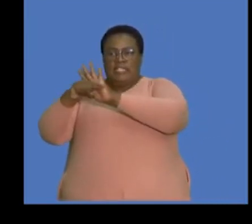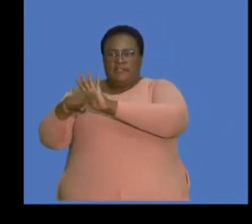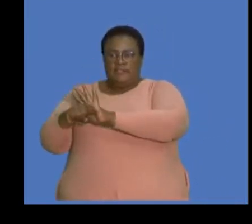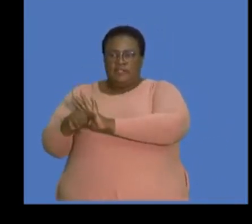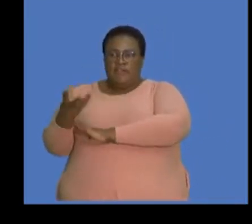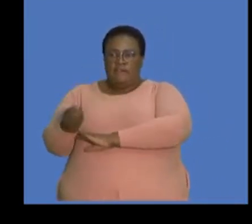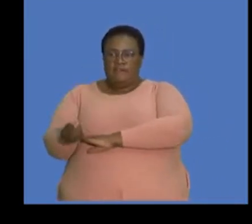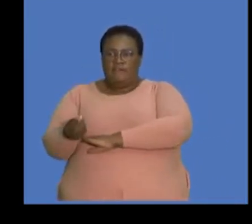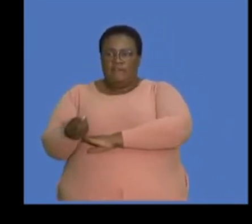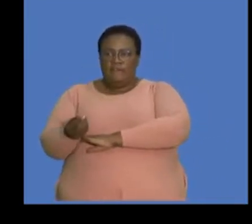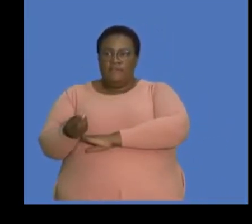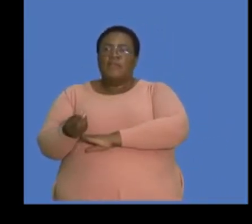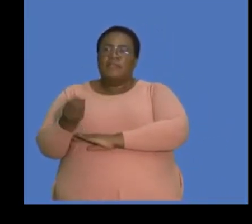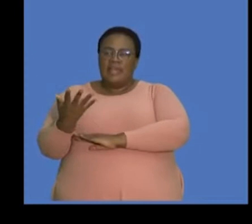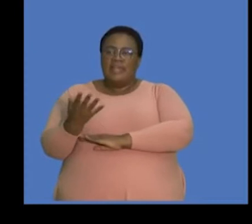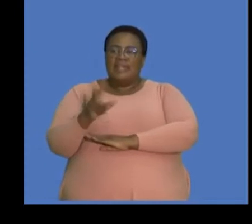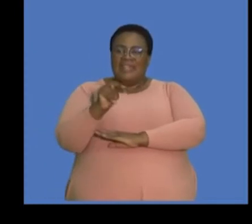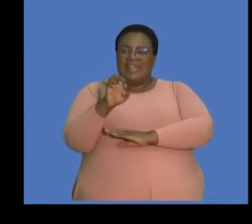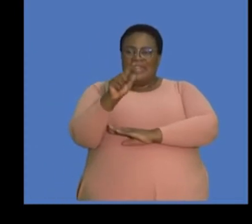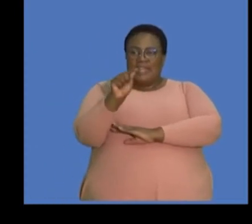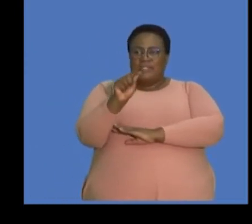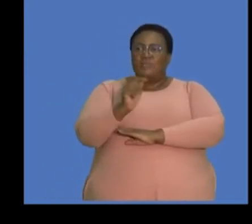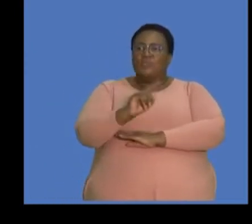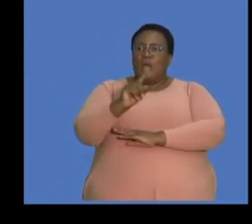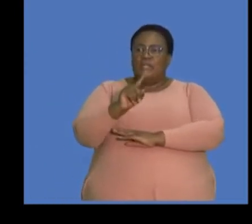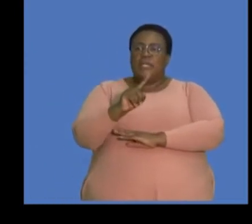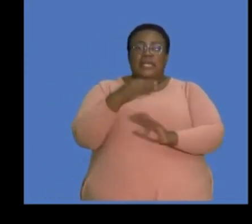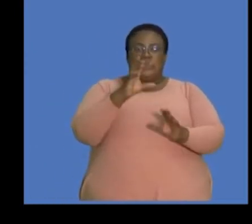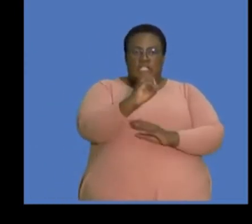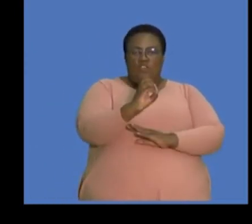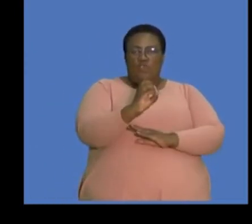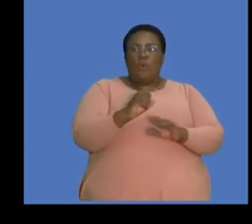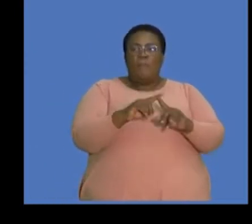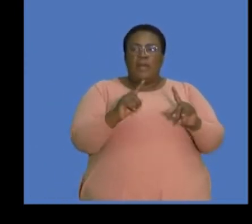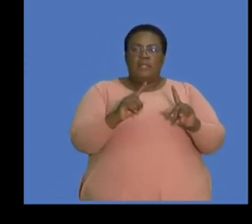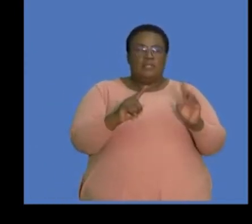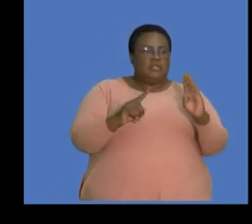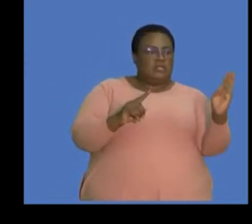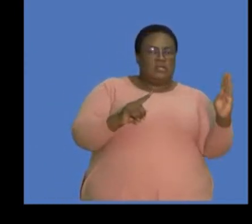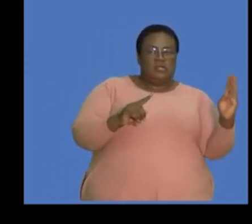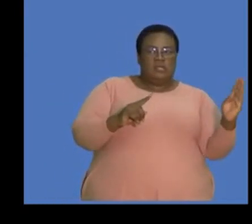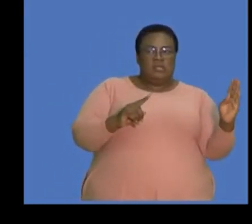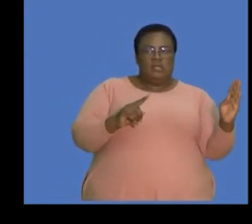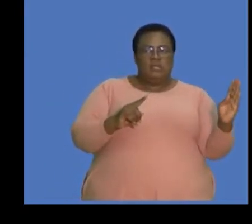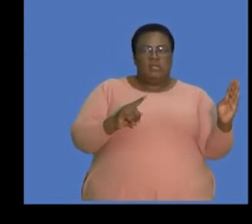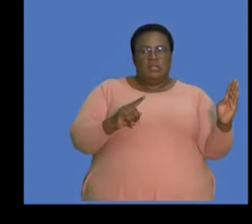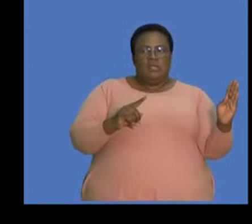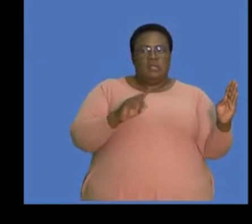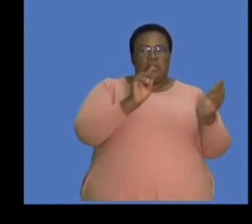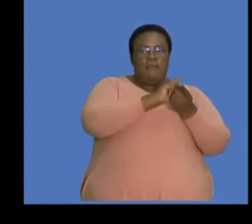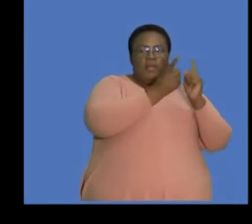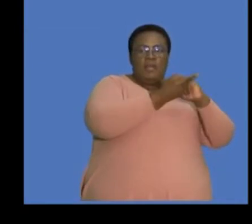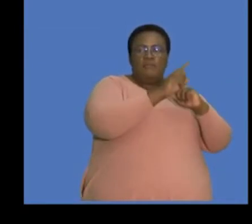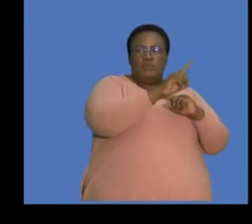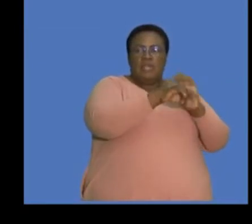other end has got an accumulation of negative. The net charge here is zero. However, one end of the